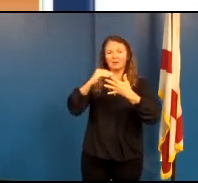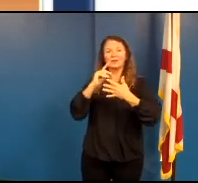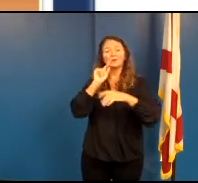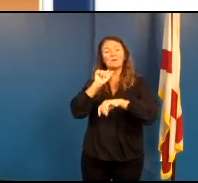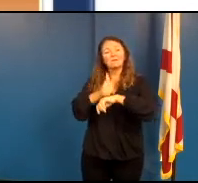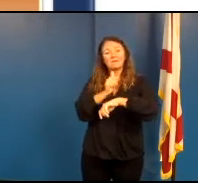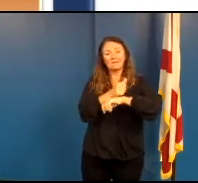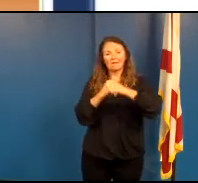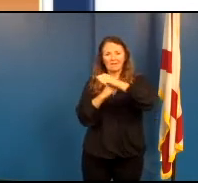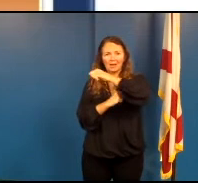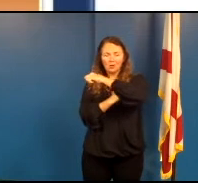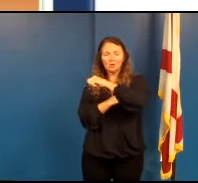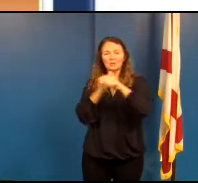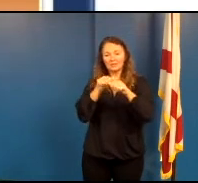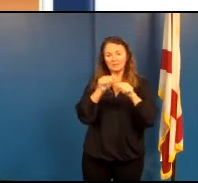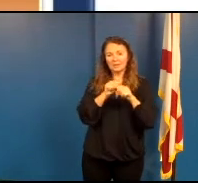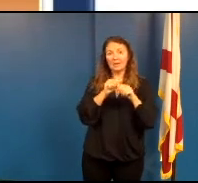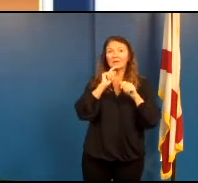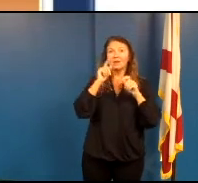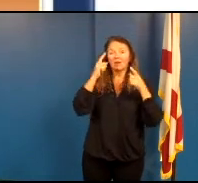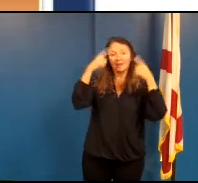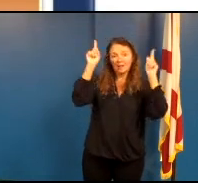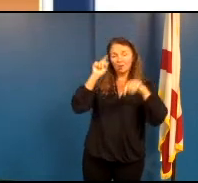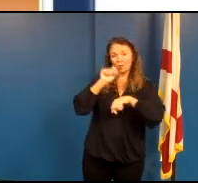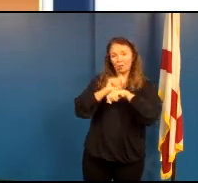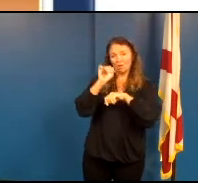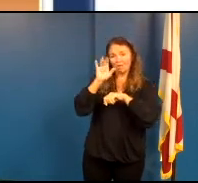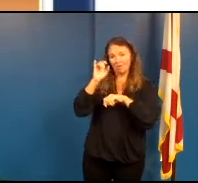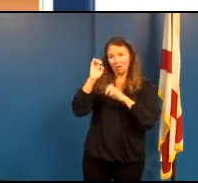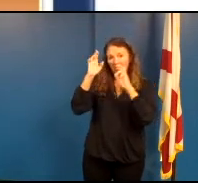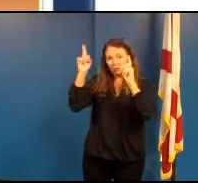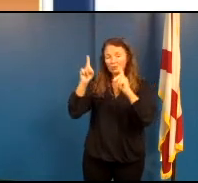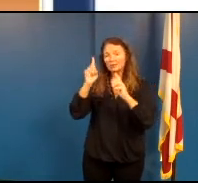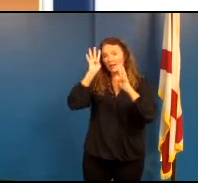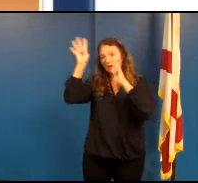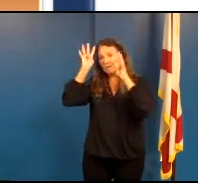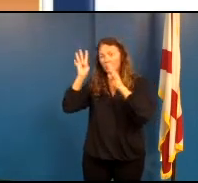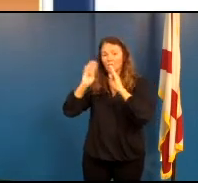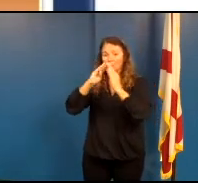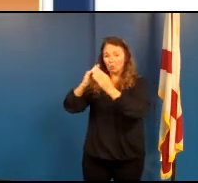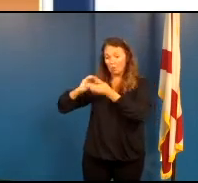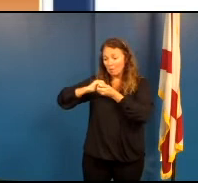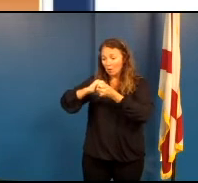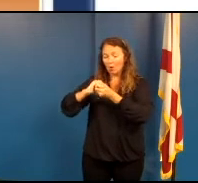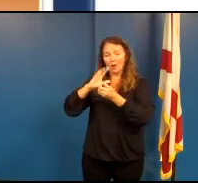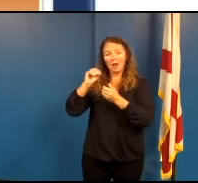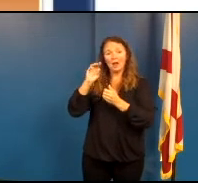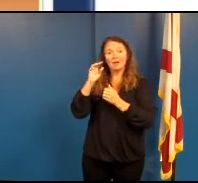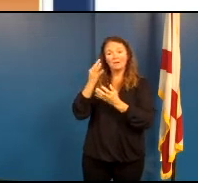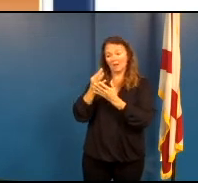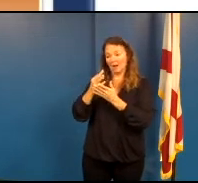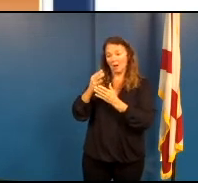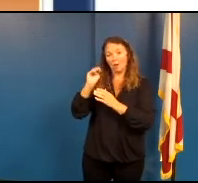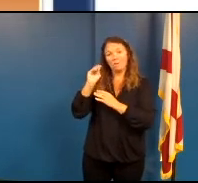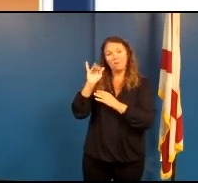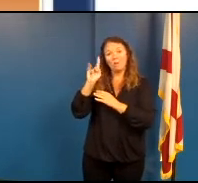for success: academic excellence, workforce education, innovation, community partnership, and economic mobility. And we have